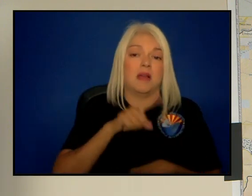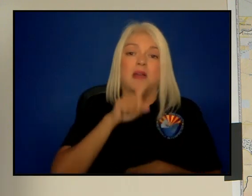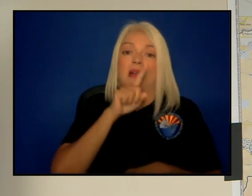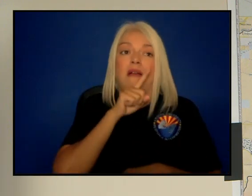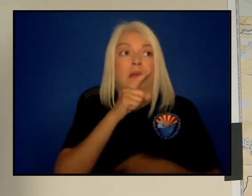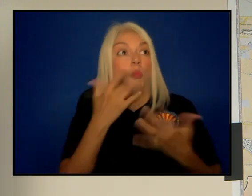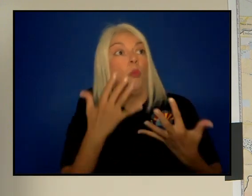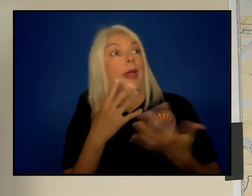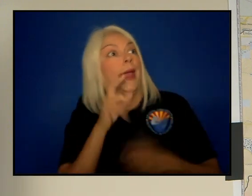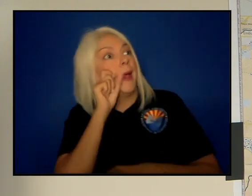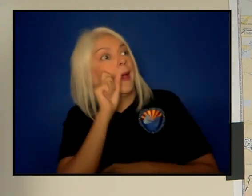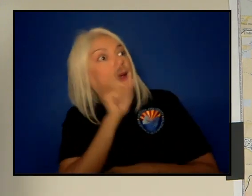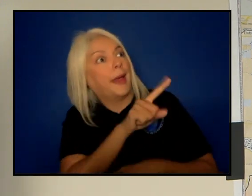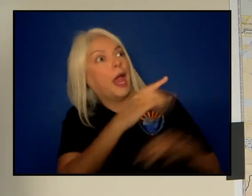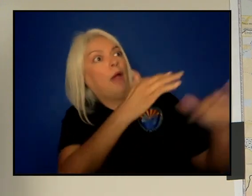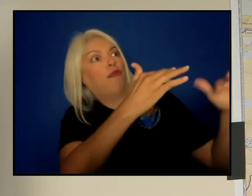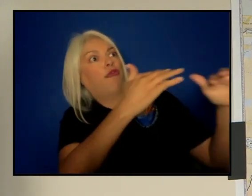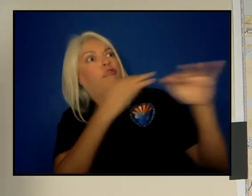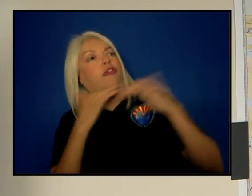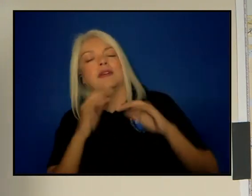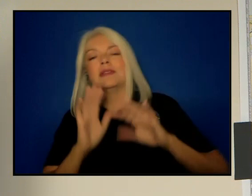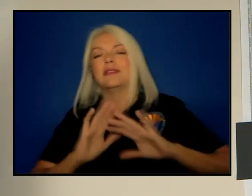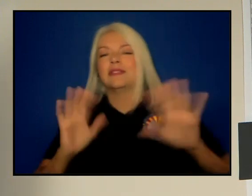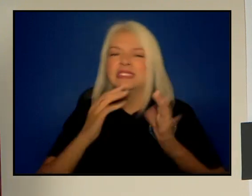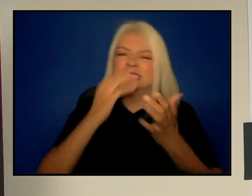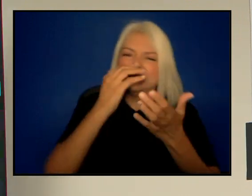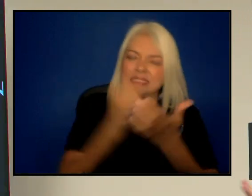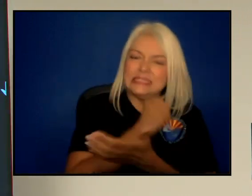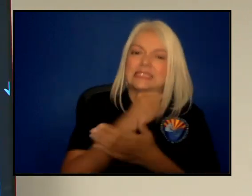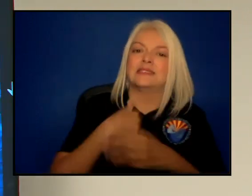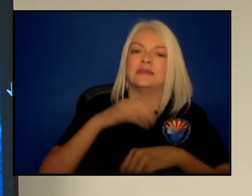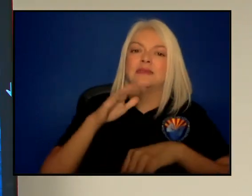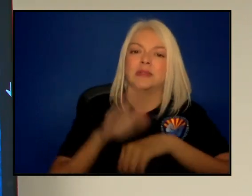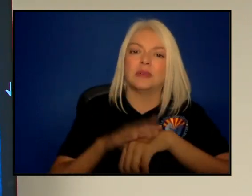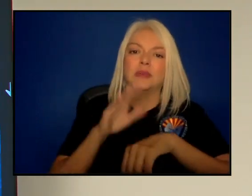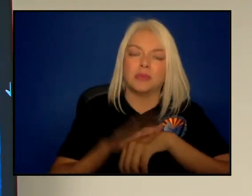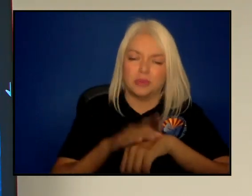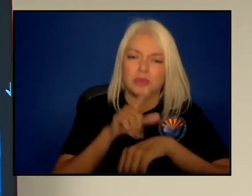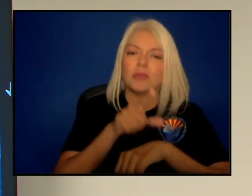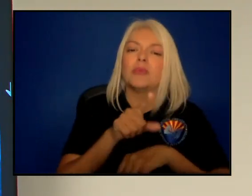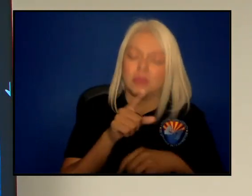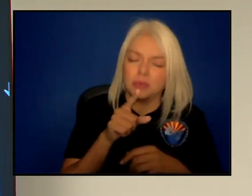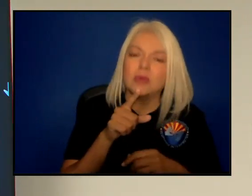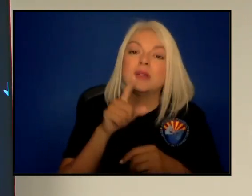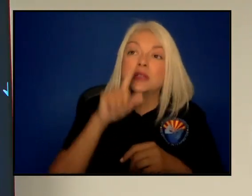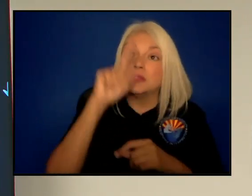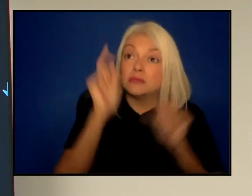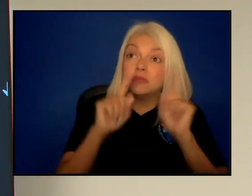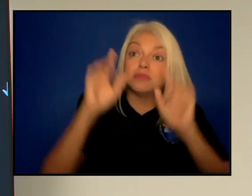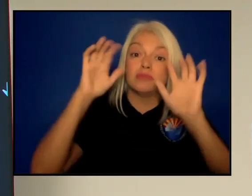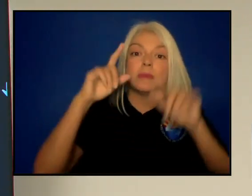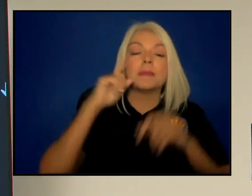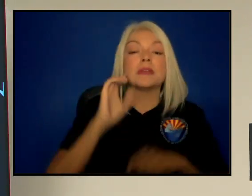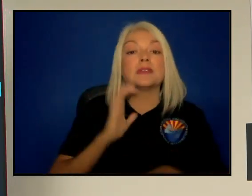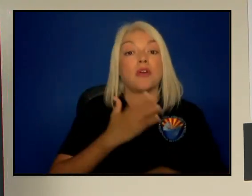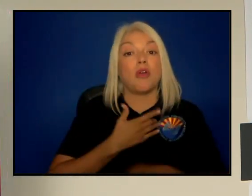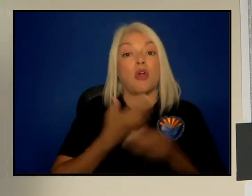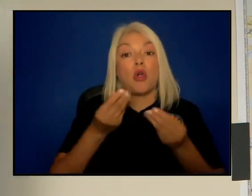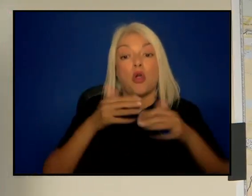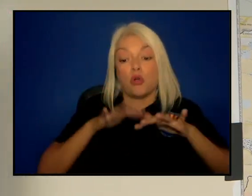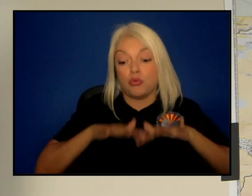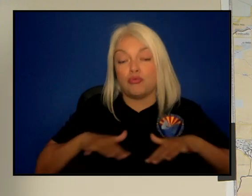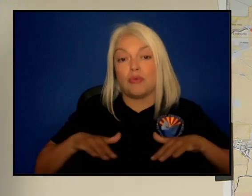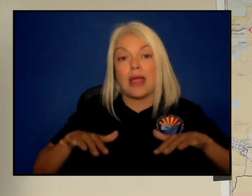So take your warnings very seriously today. These storms, because our ground is so saturated, we haven't had a